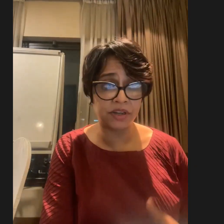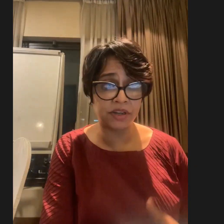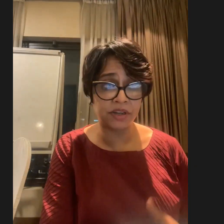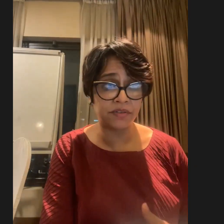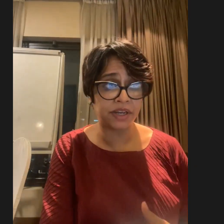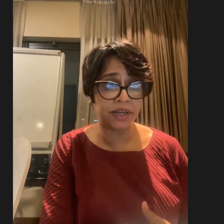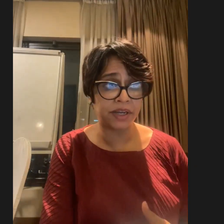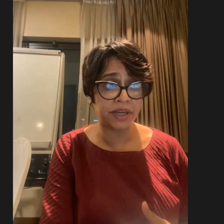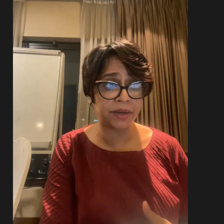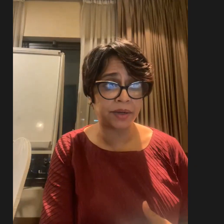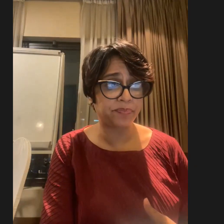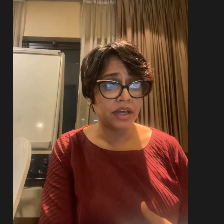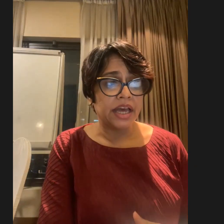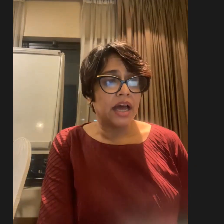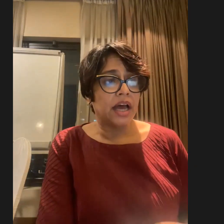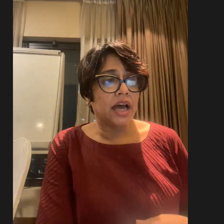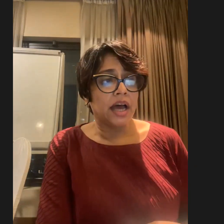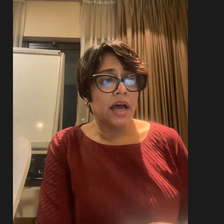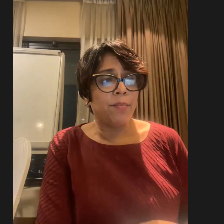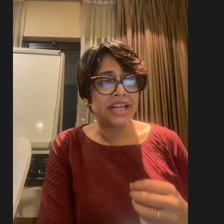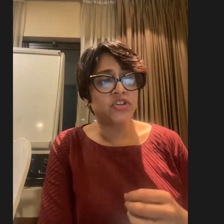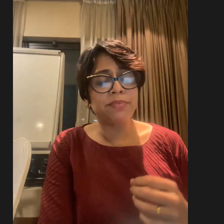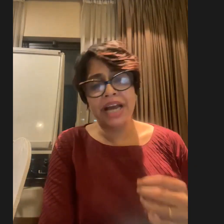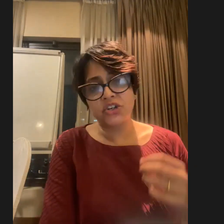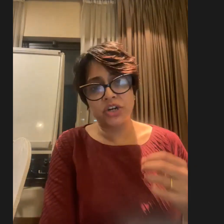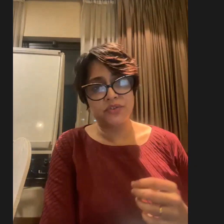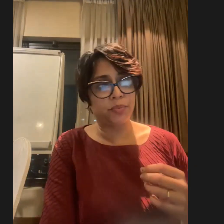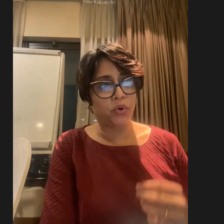a reasonable quality of living.